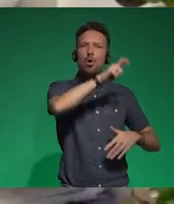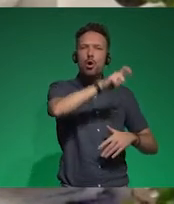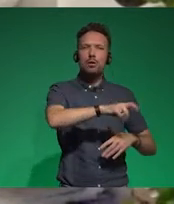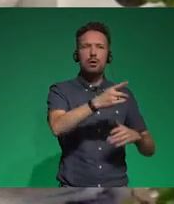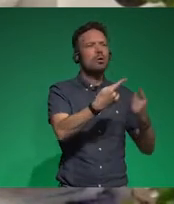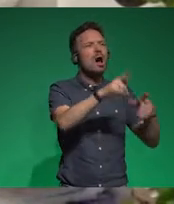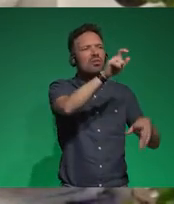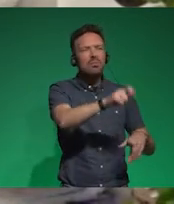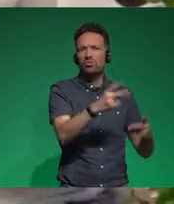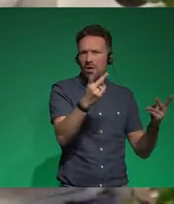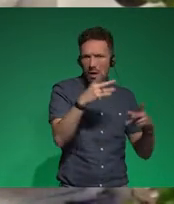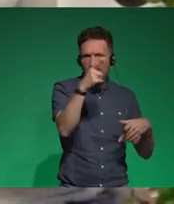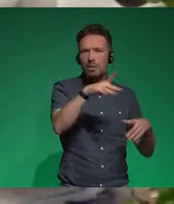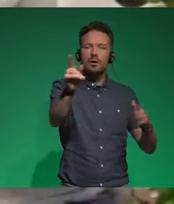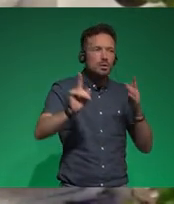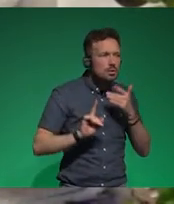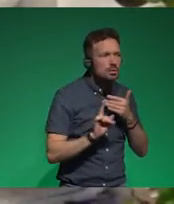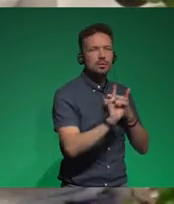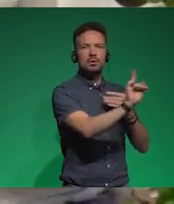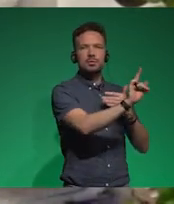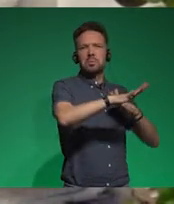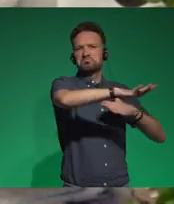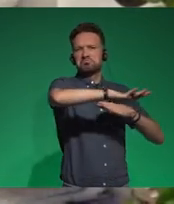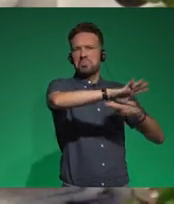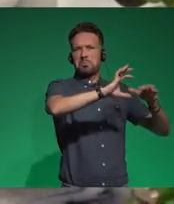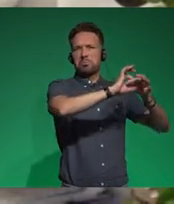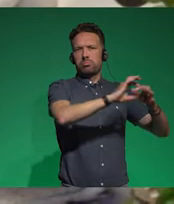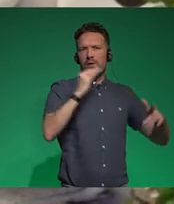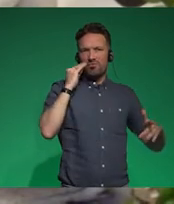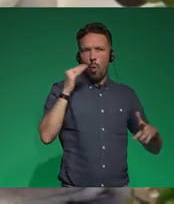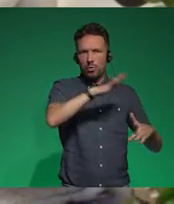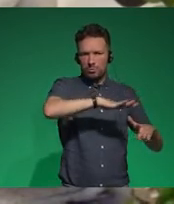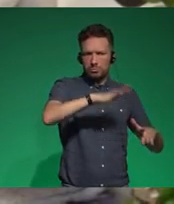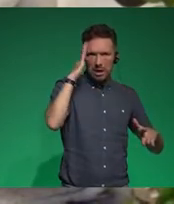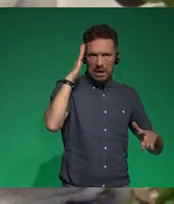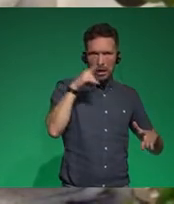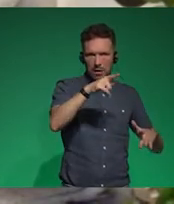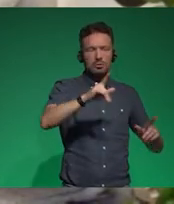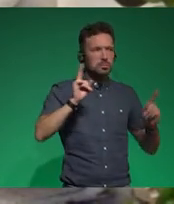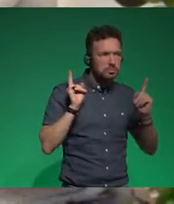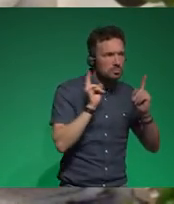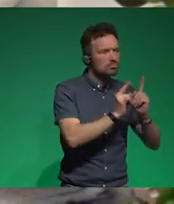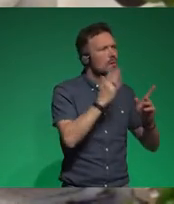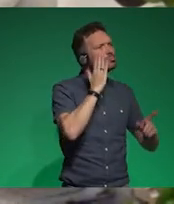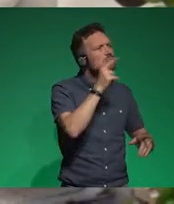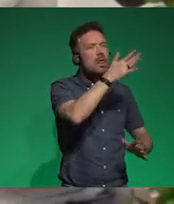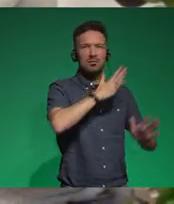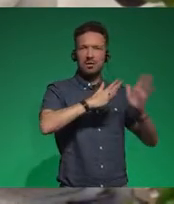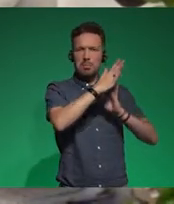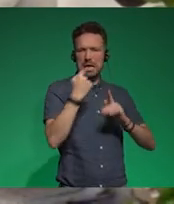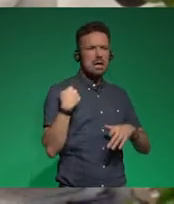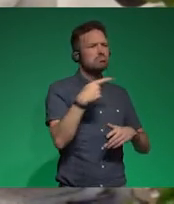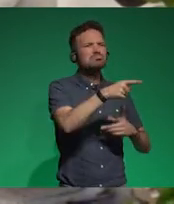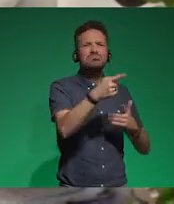local person to be in their picture. And they would, you know, they take the picture of this person pointing